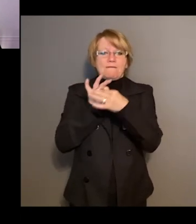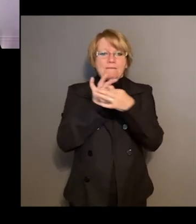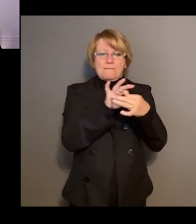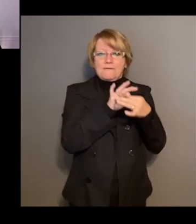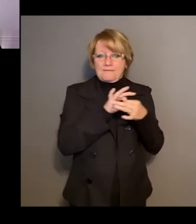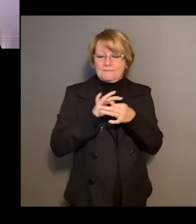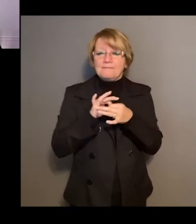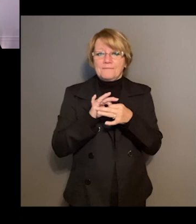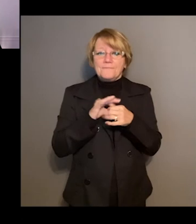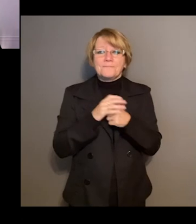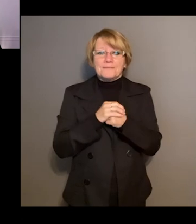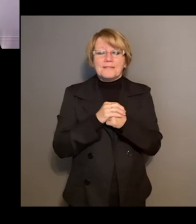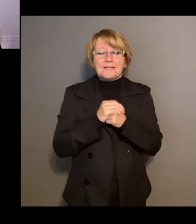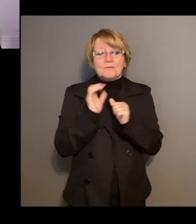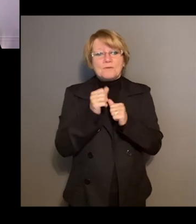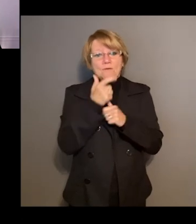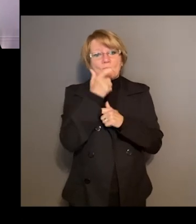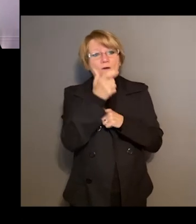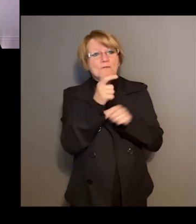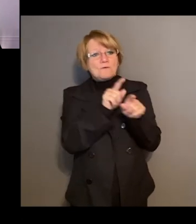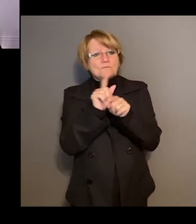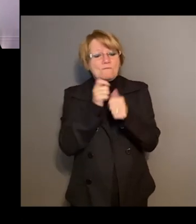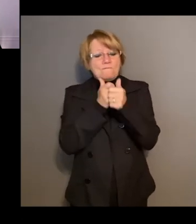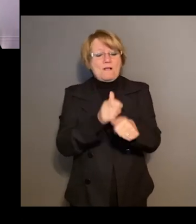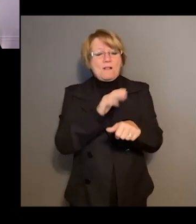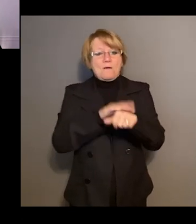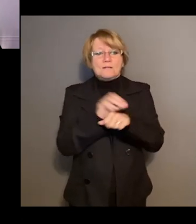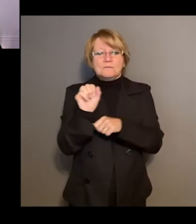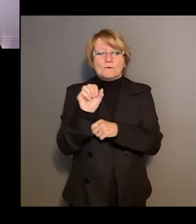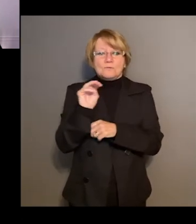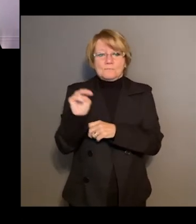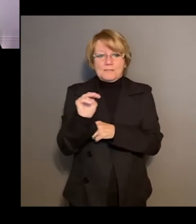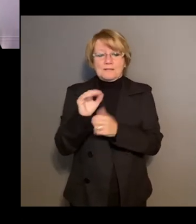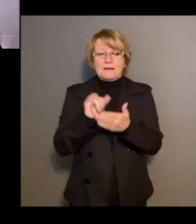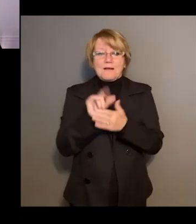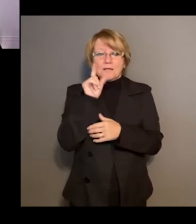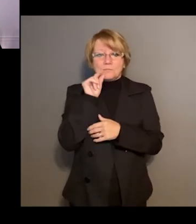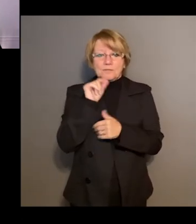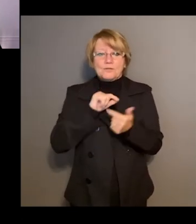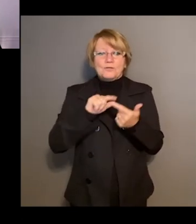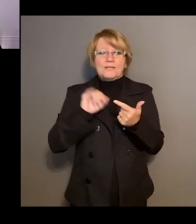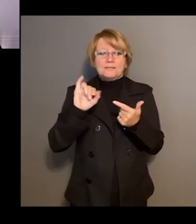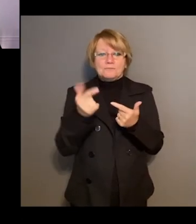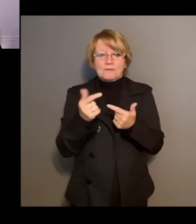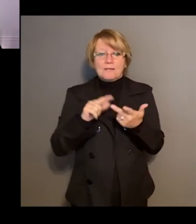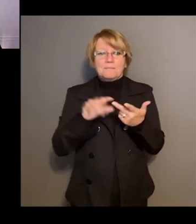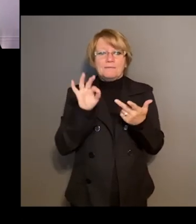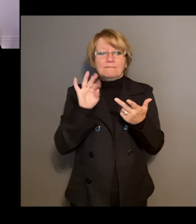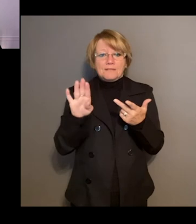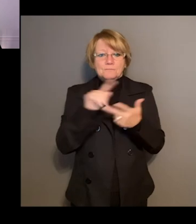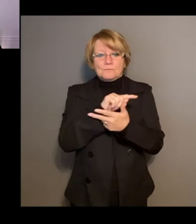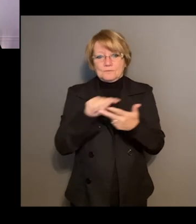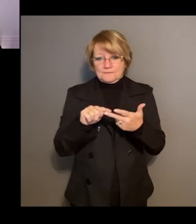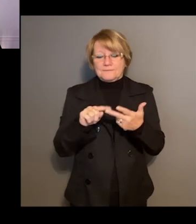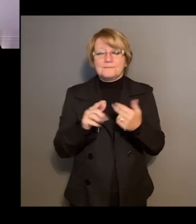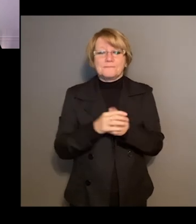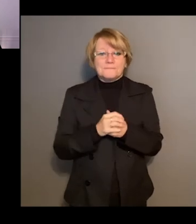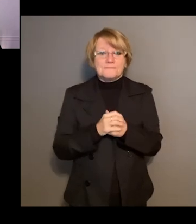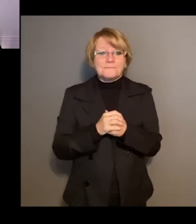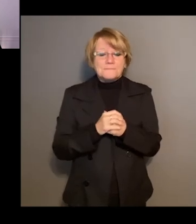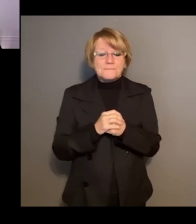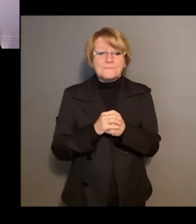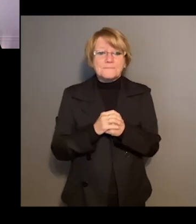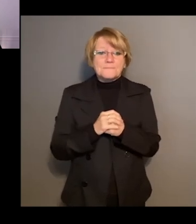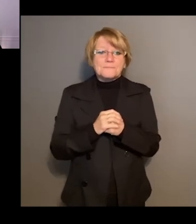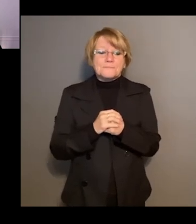things in the future with you. And then also follow us on social media, which is our Twitter, Instagram, and Facebook